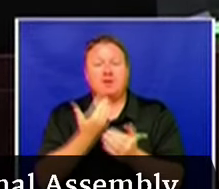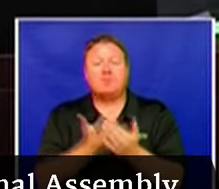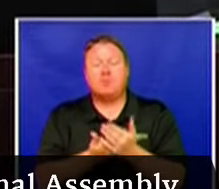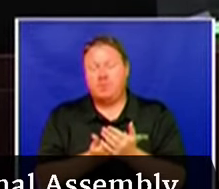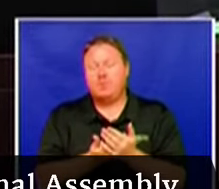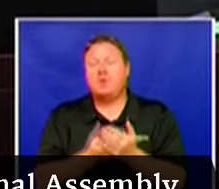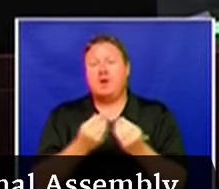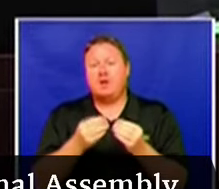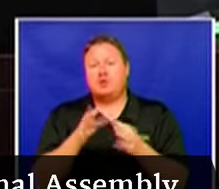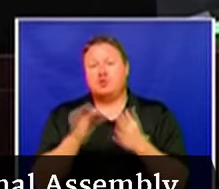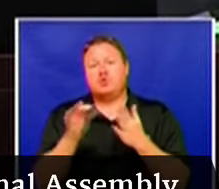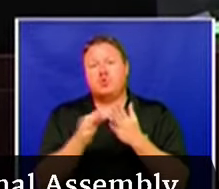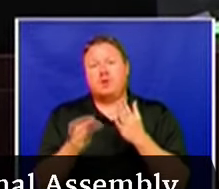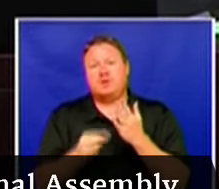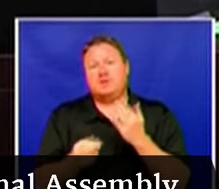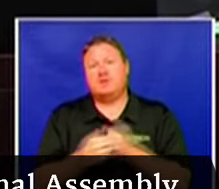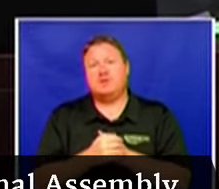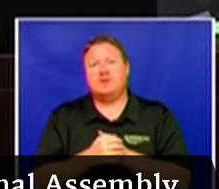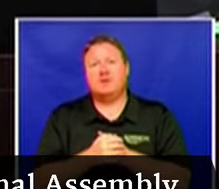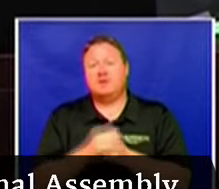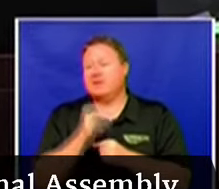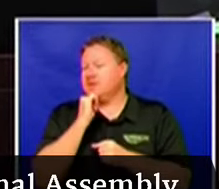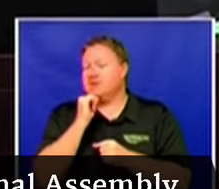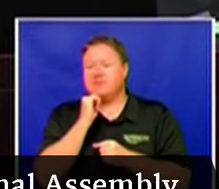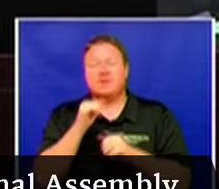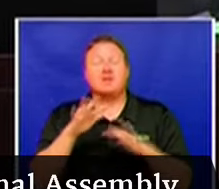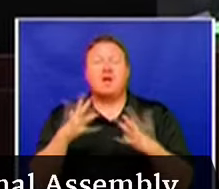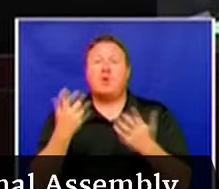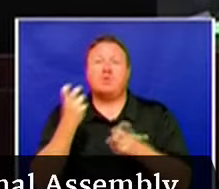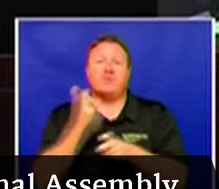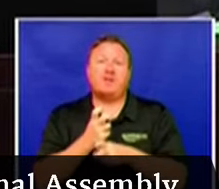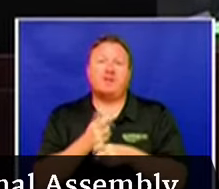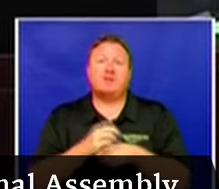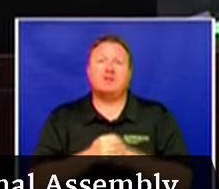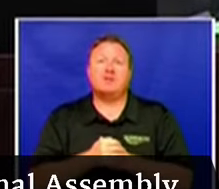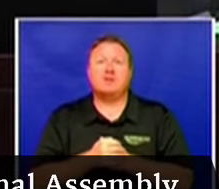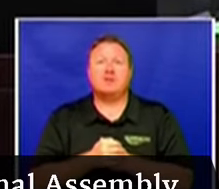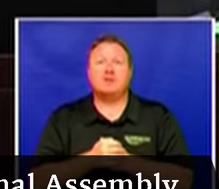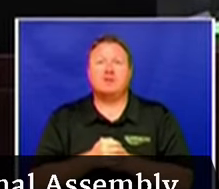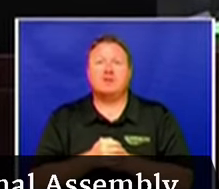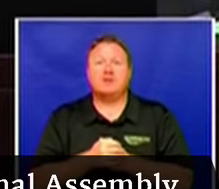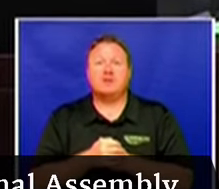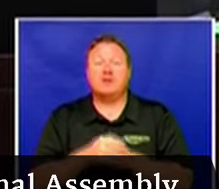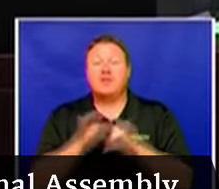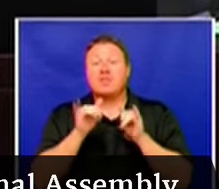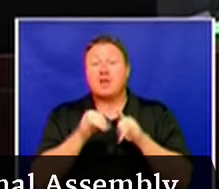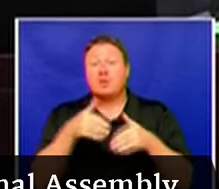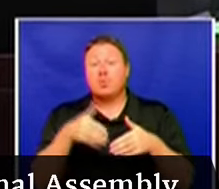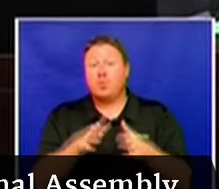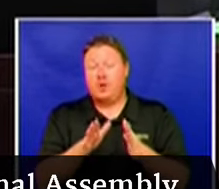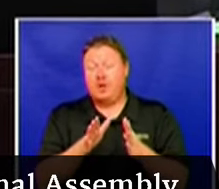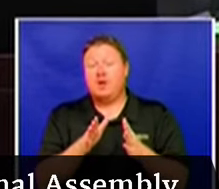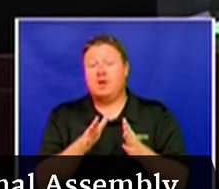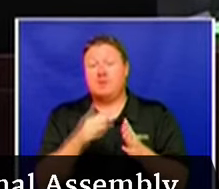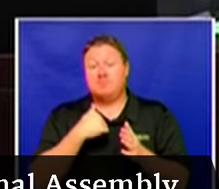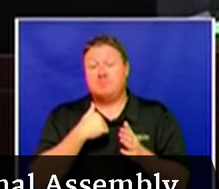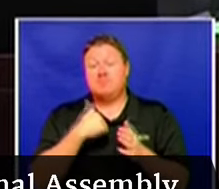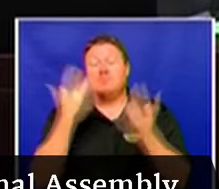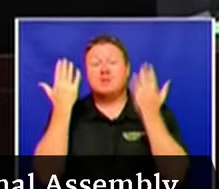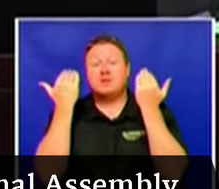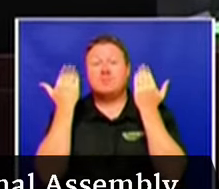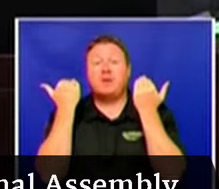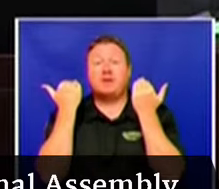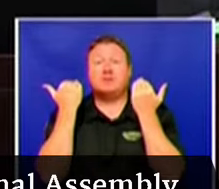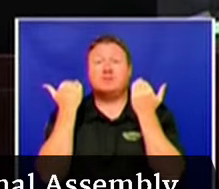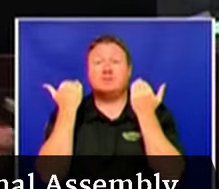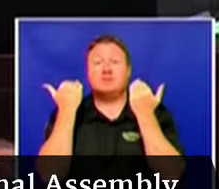choices, however difficult they may be. And in this regard, I expect them